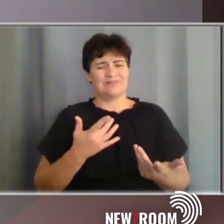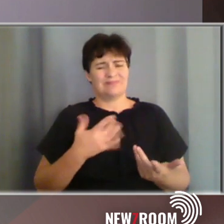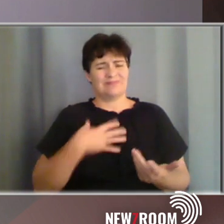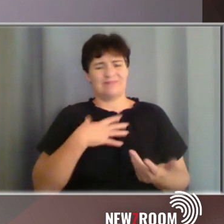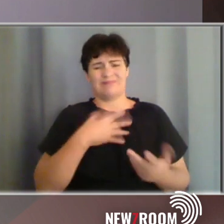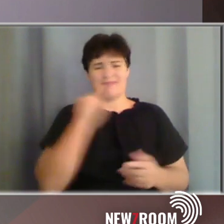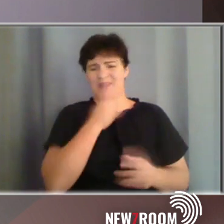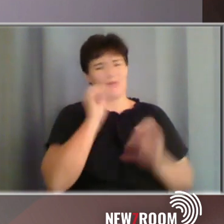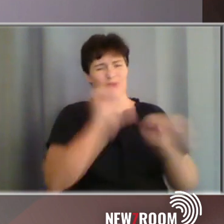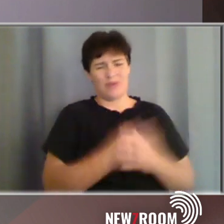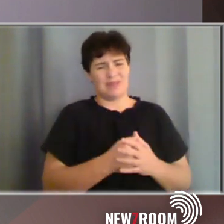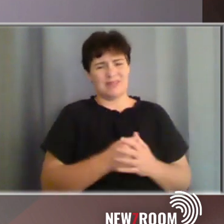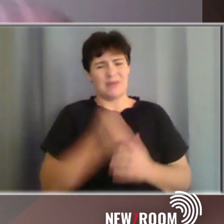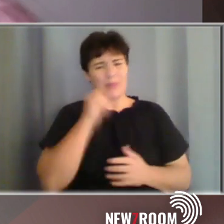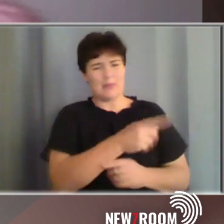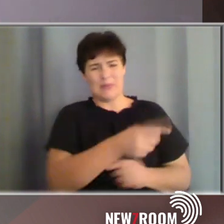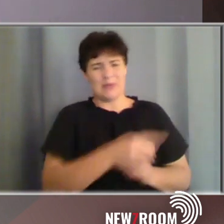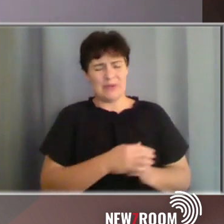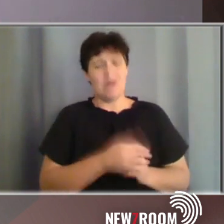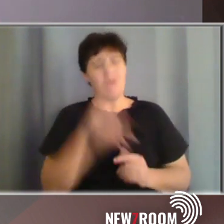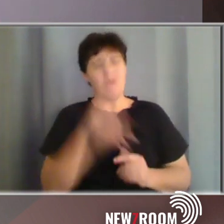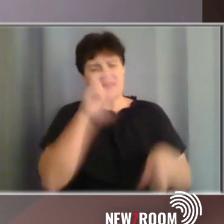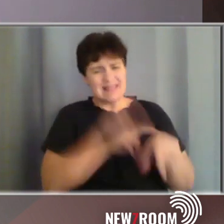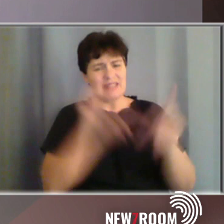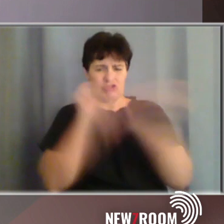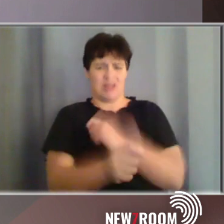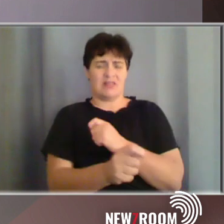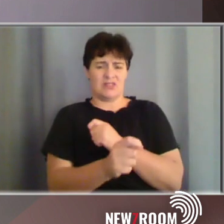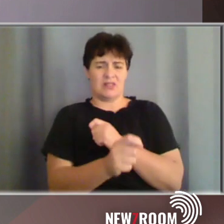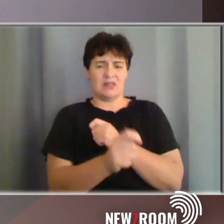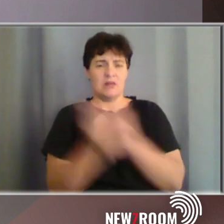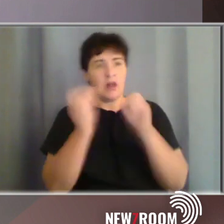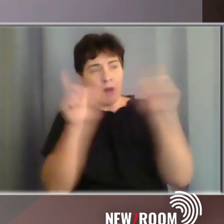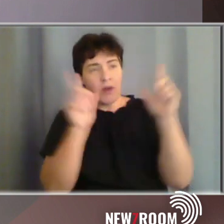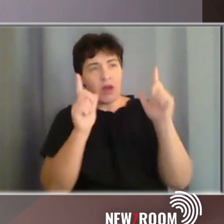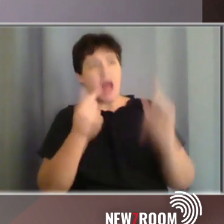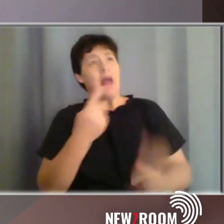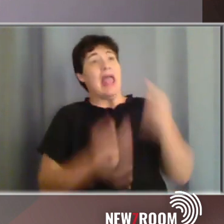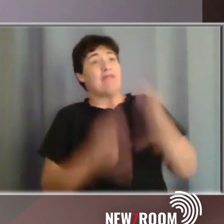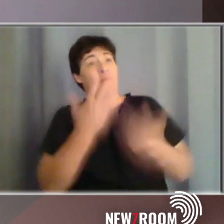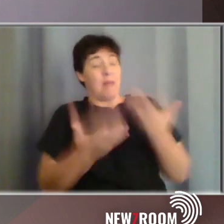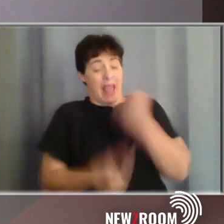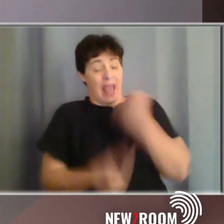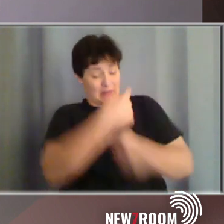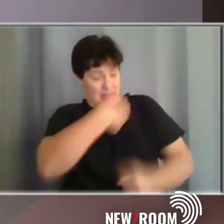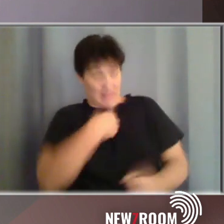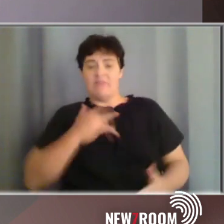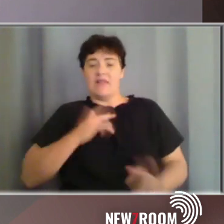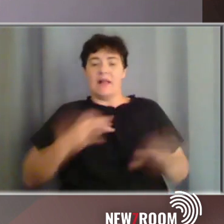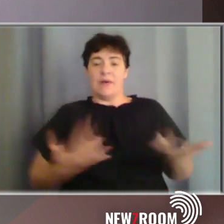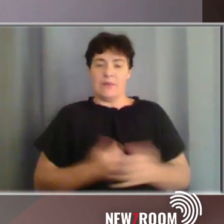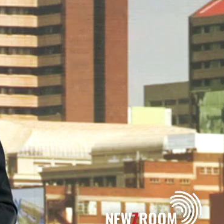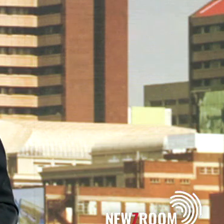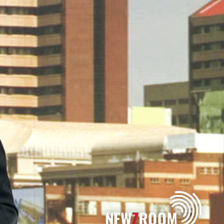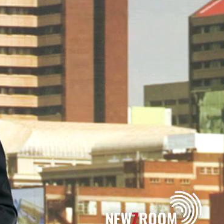something that we can change. We just need to open our minds and put yourself in that position. I mean, those issues are definitely